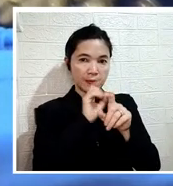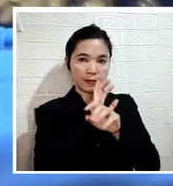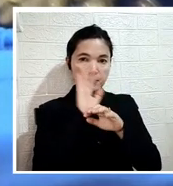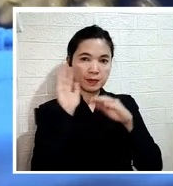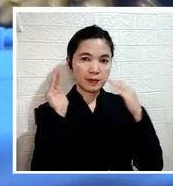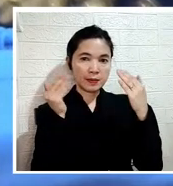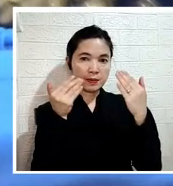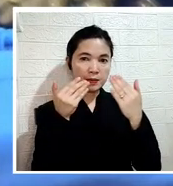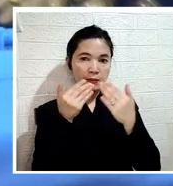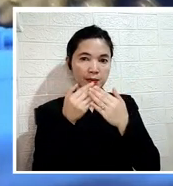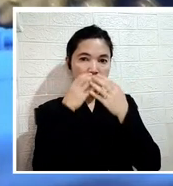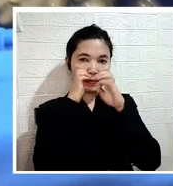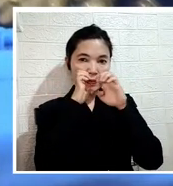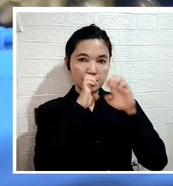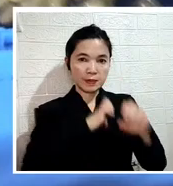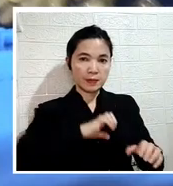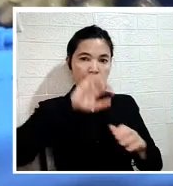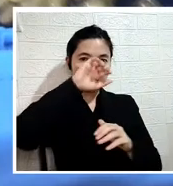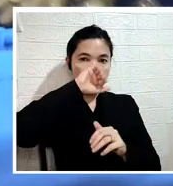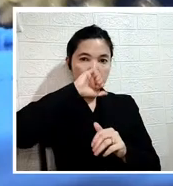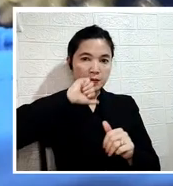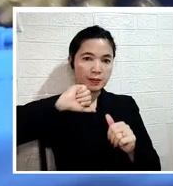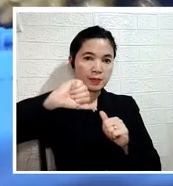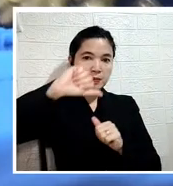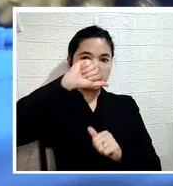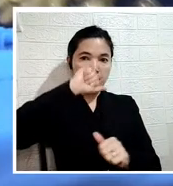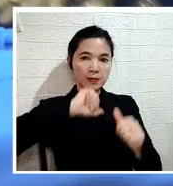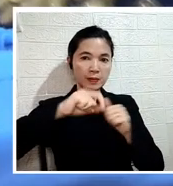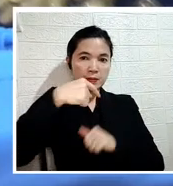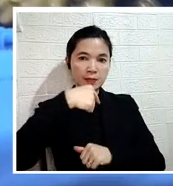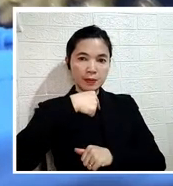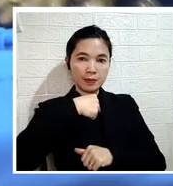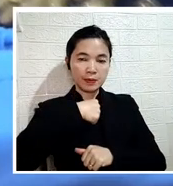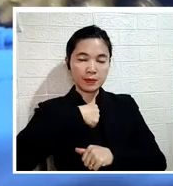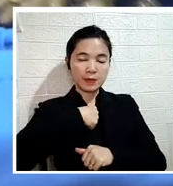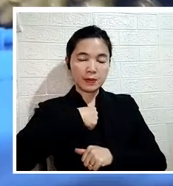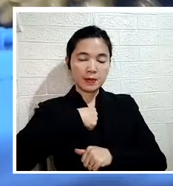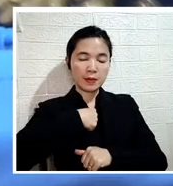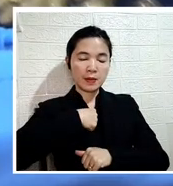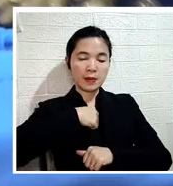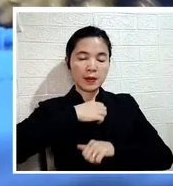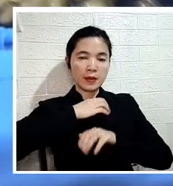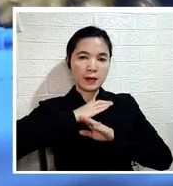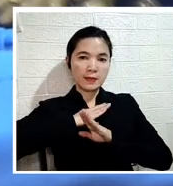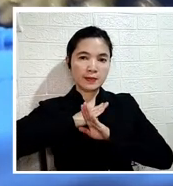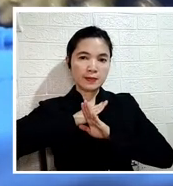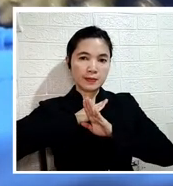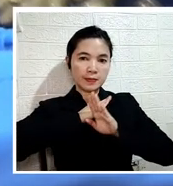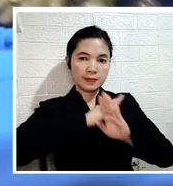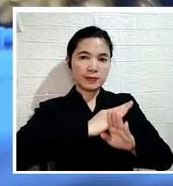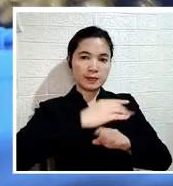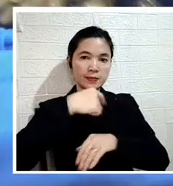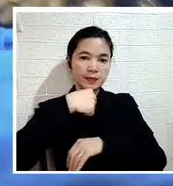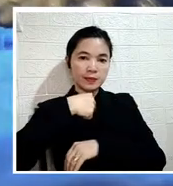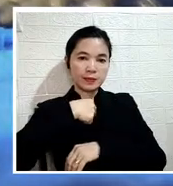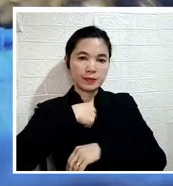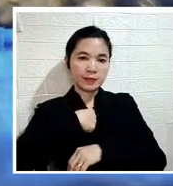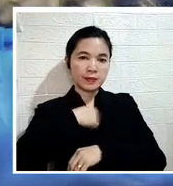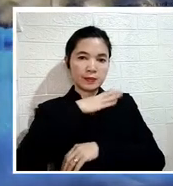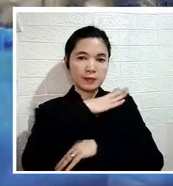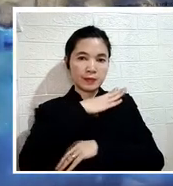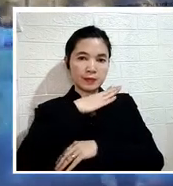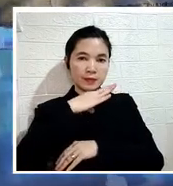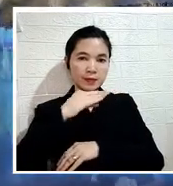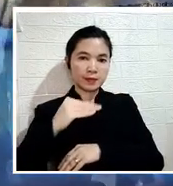From all the evil that surrounds me, defend me, and with